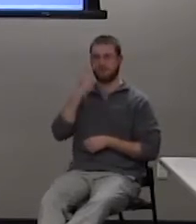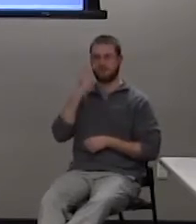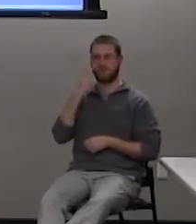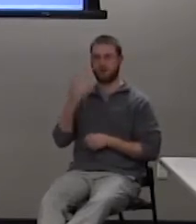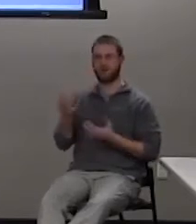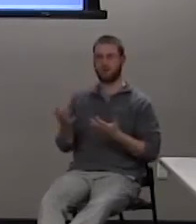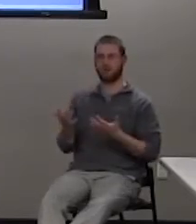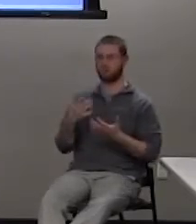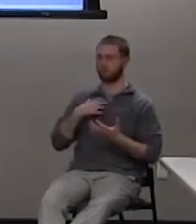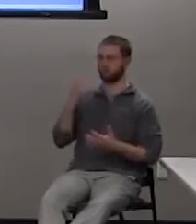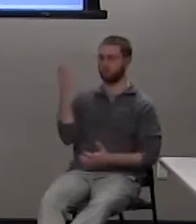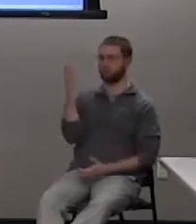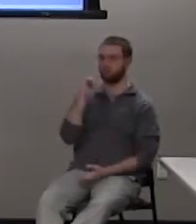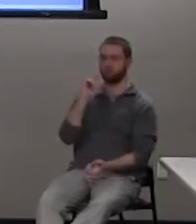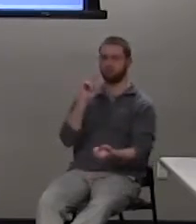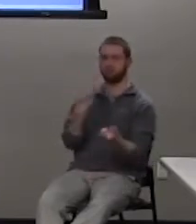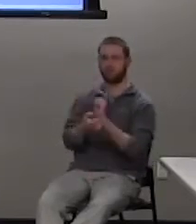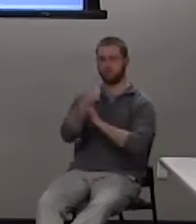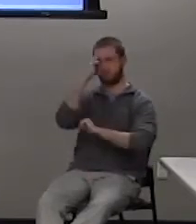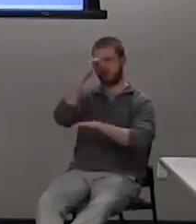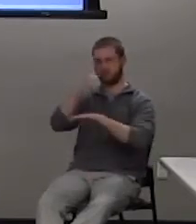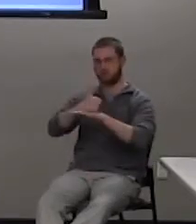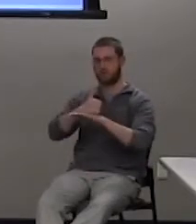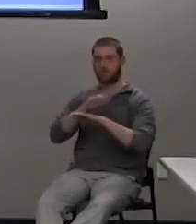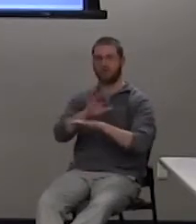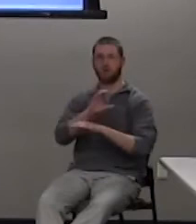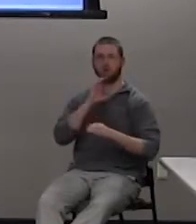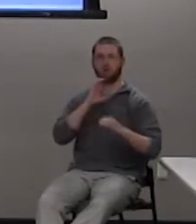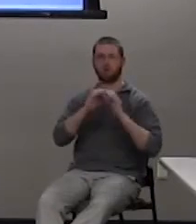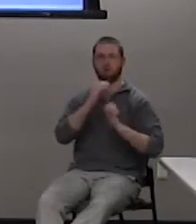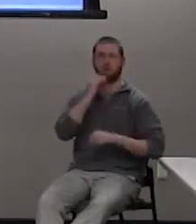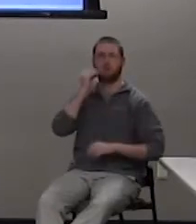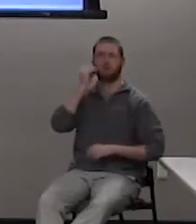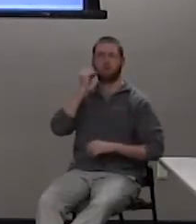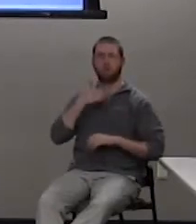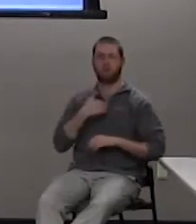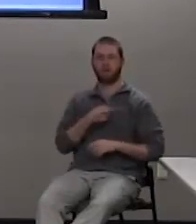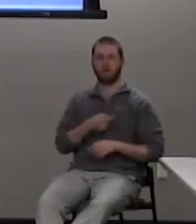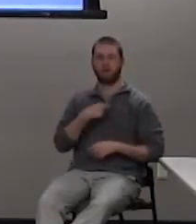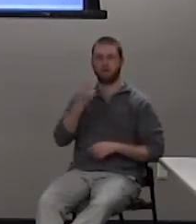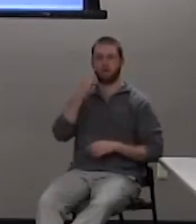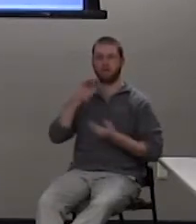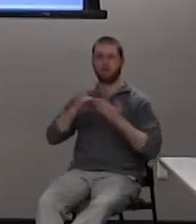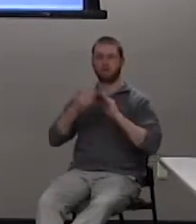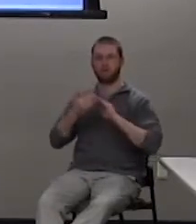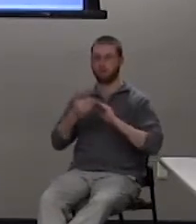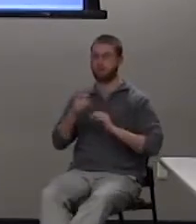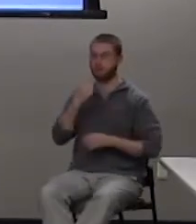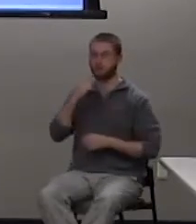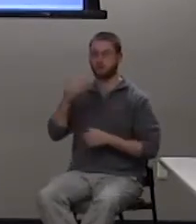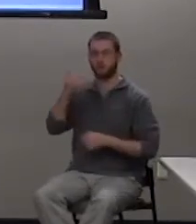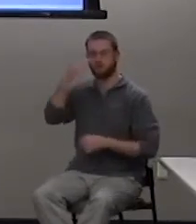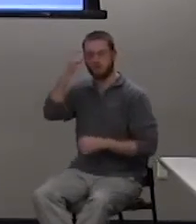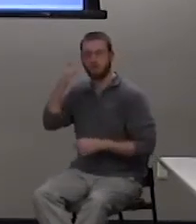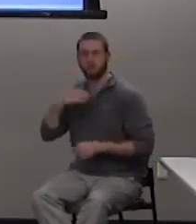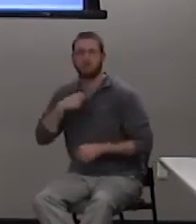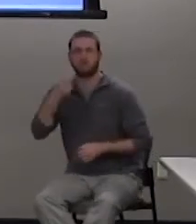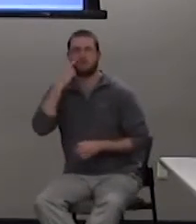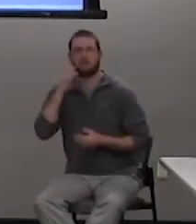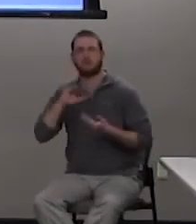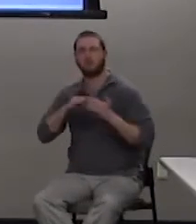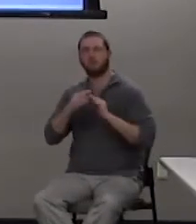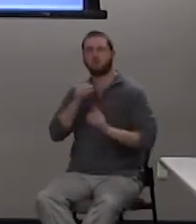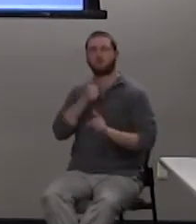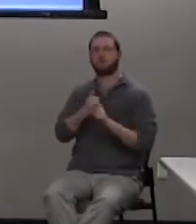touch it and feel it, that completely changes the conversation at home. I've seen communities who've done, I say this because I've seen communities who have done